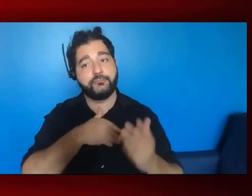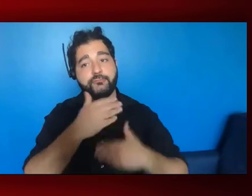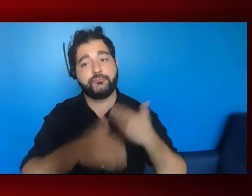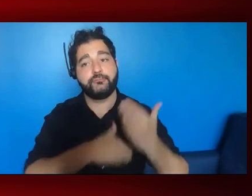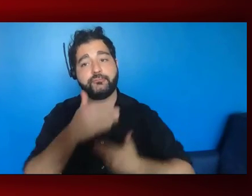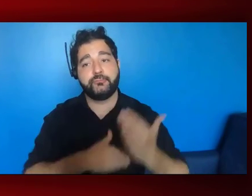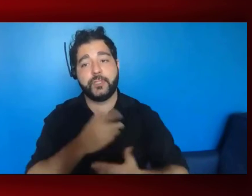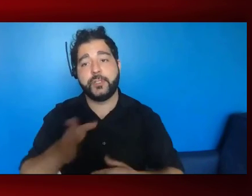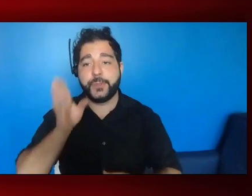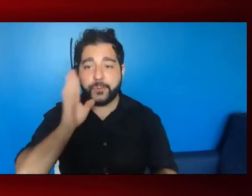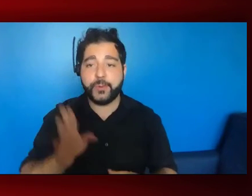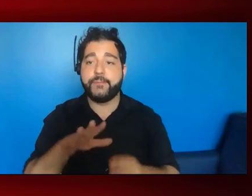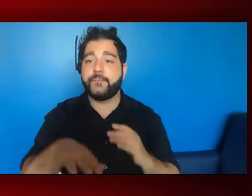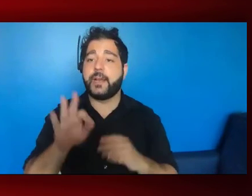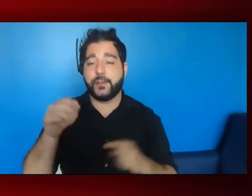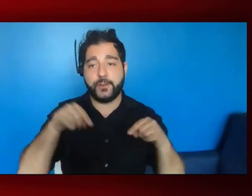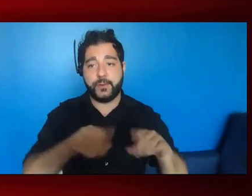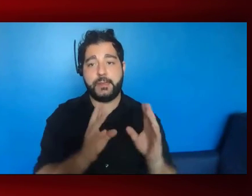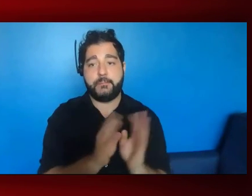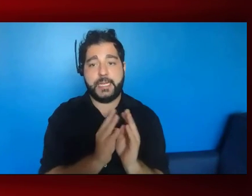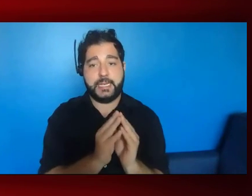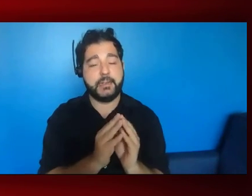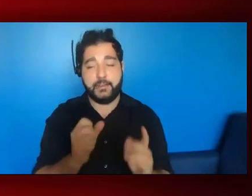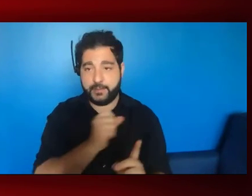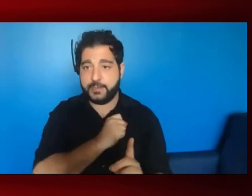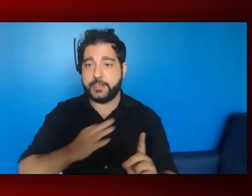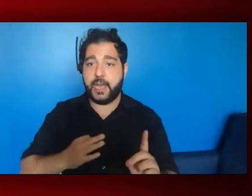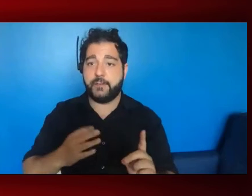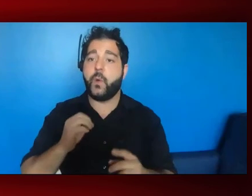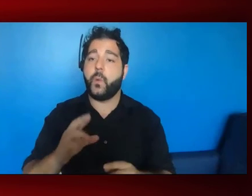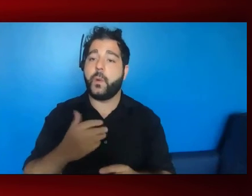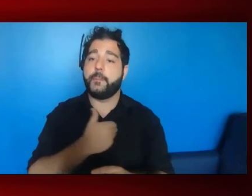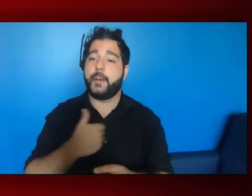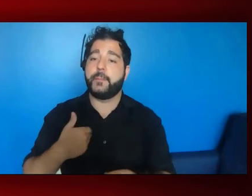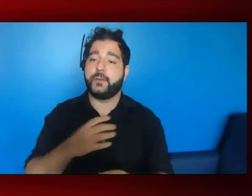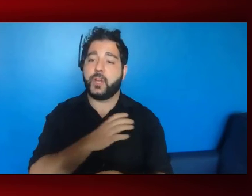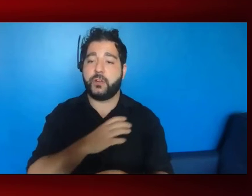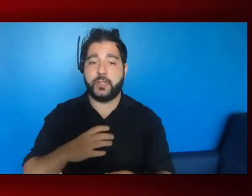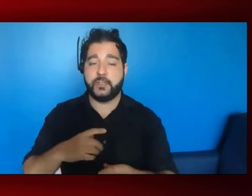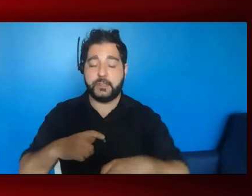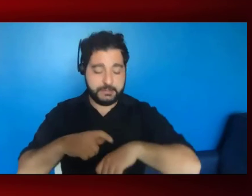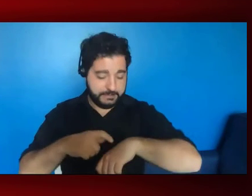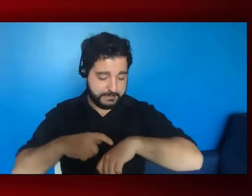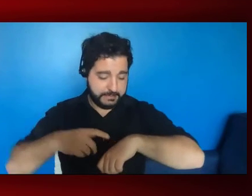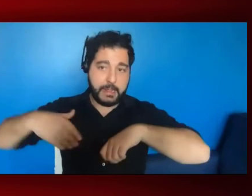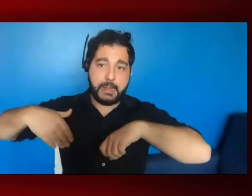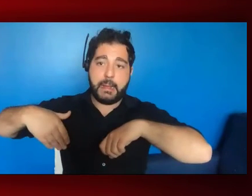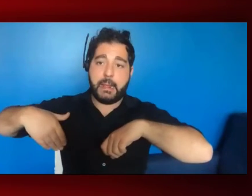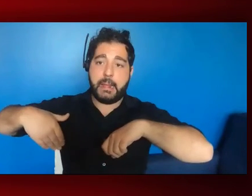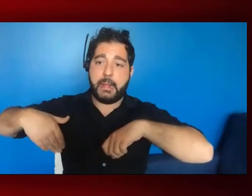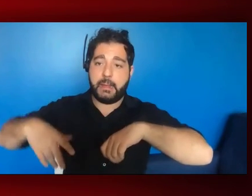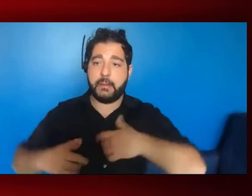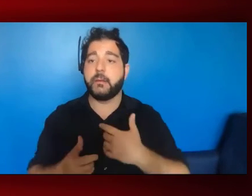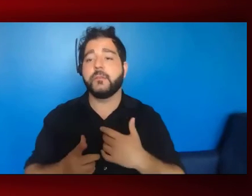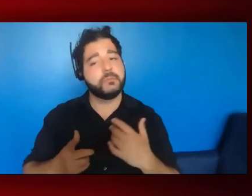you will discover that you're in a meeting room and the staff and or member of Congress is getting later and later and later into the room.